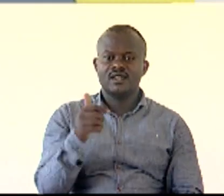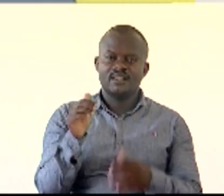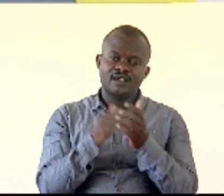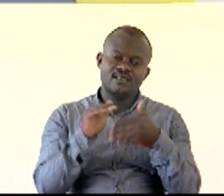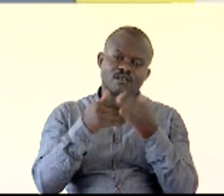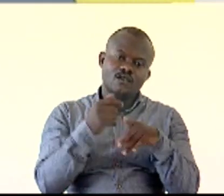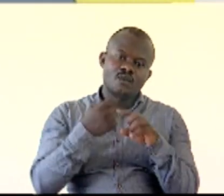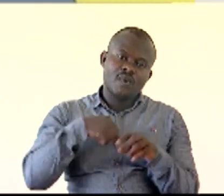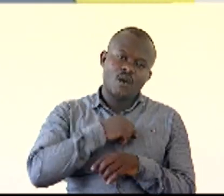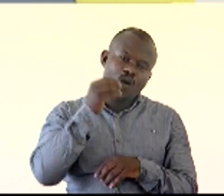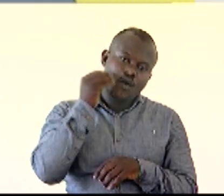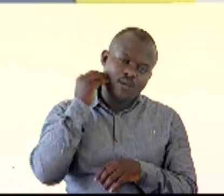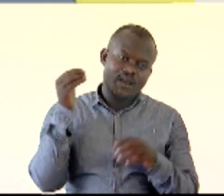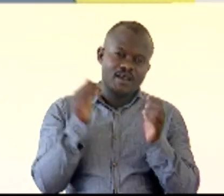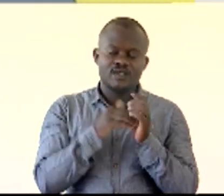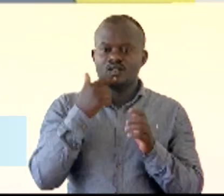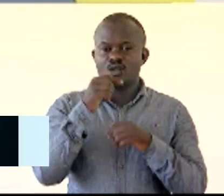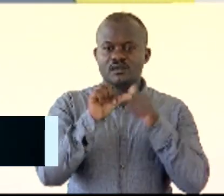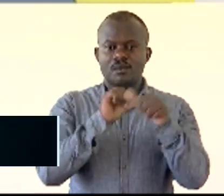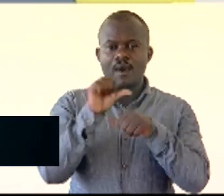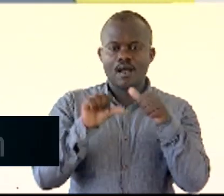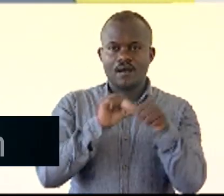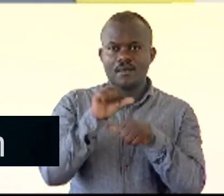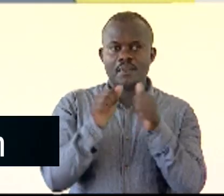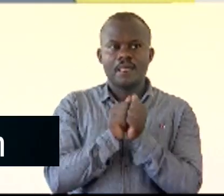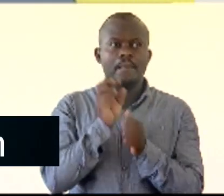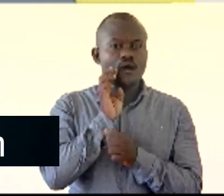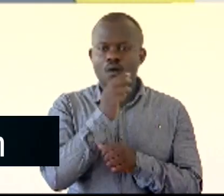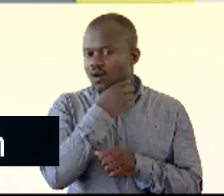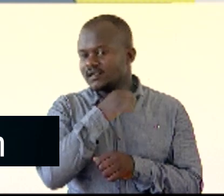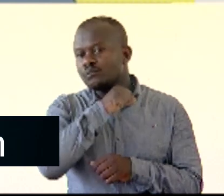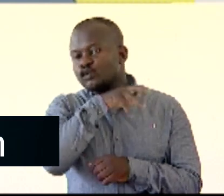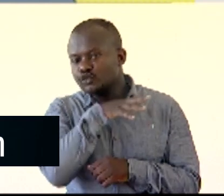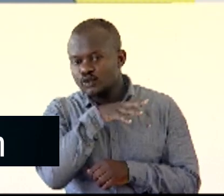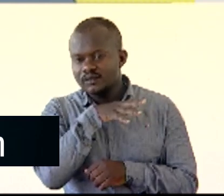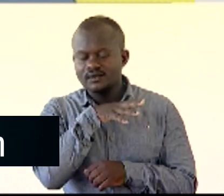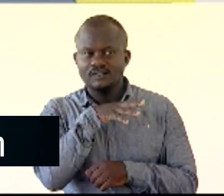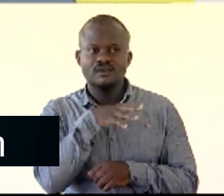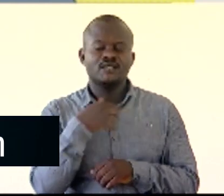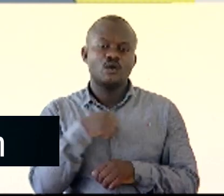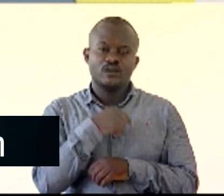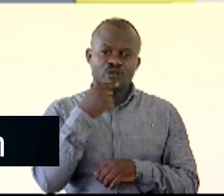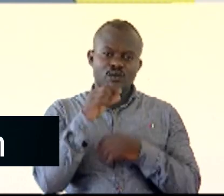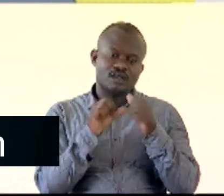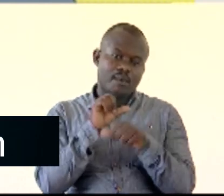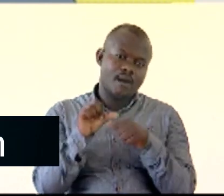our homes. We also talked about water pollution. We talked